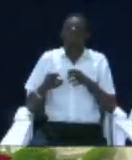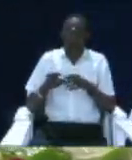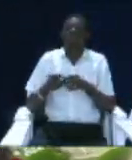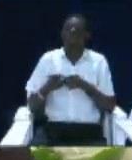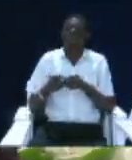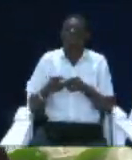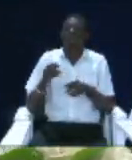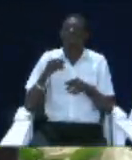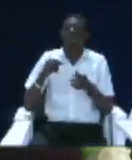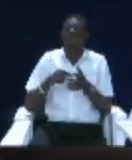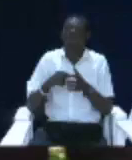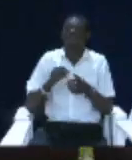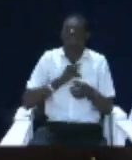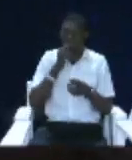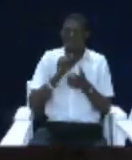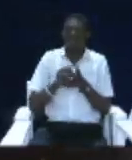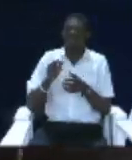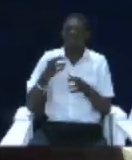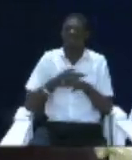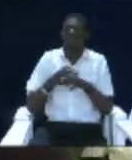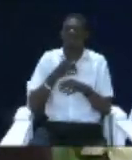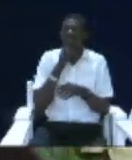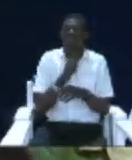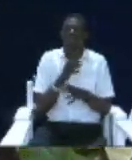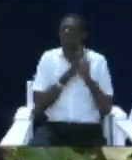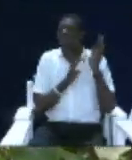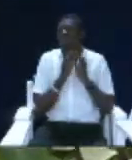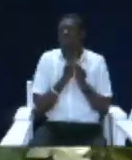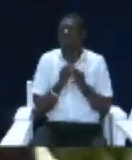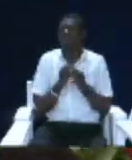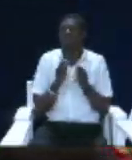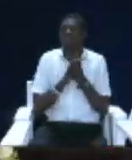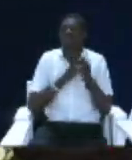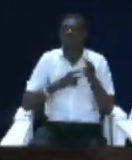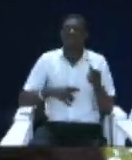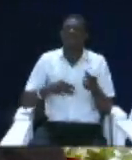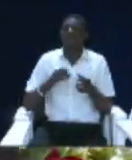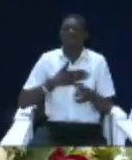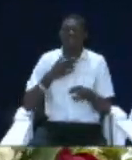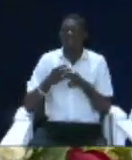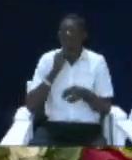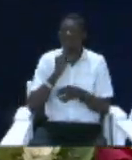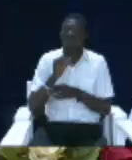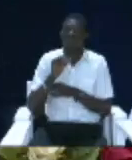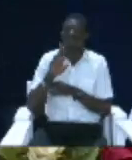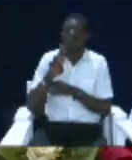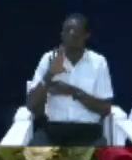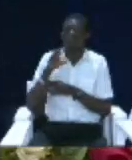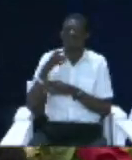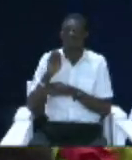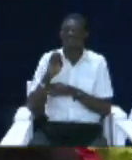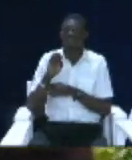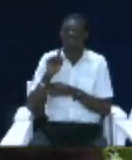Lord of Lords, I am that I am, the Rock of Ages. Praise the Lord. My name is Uche Timothy,